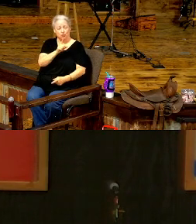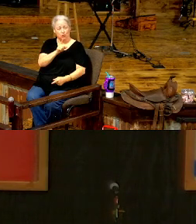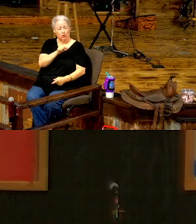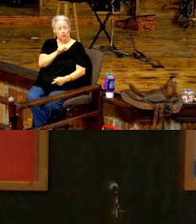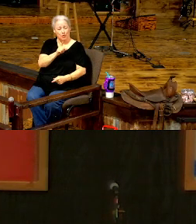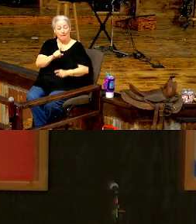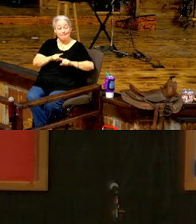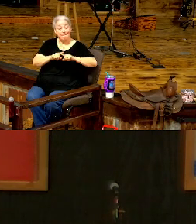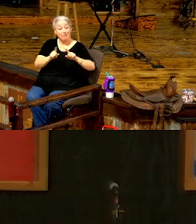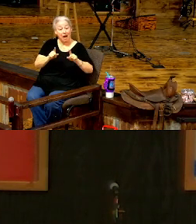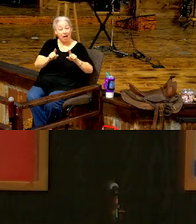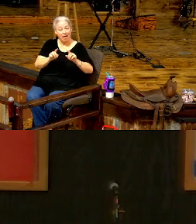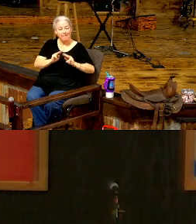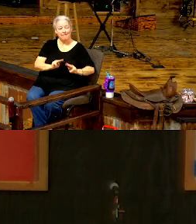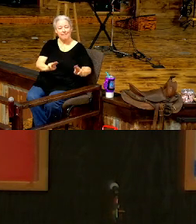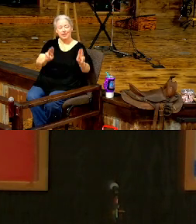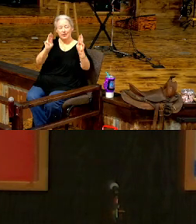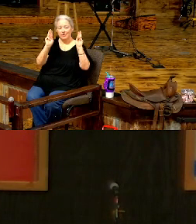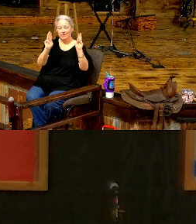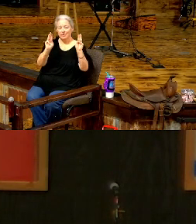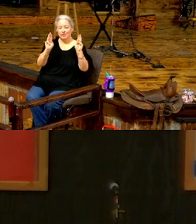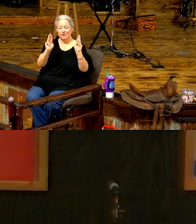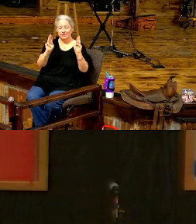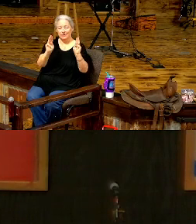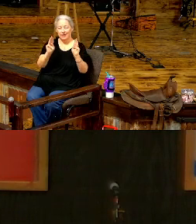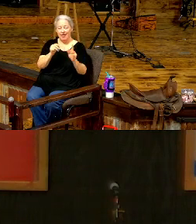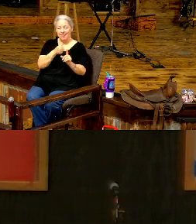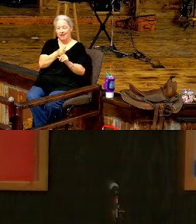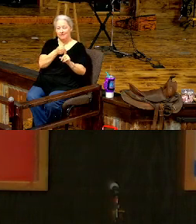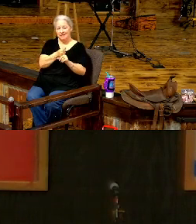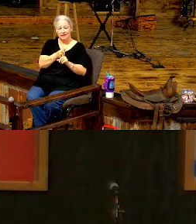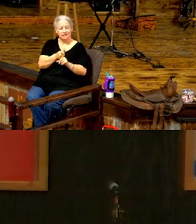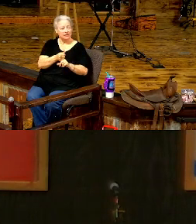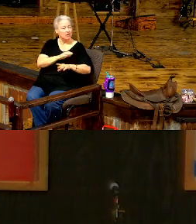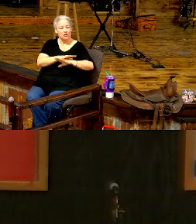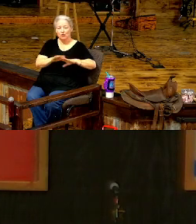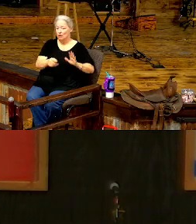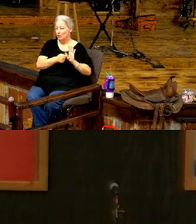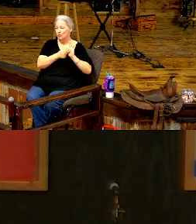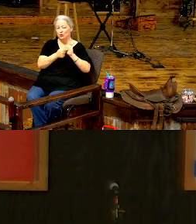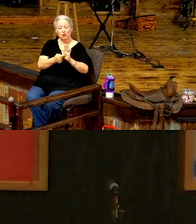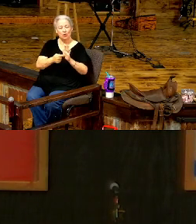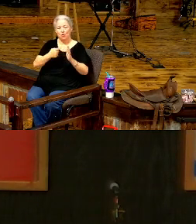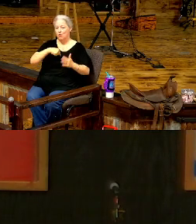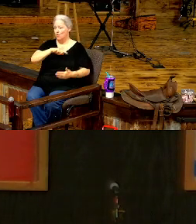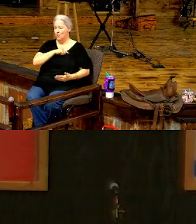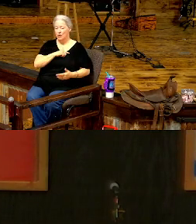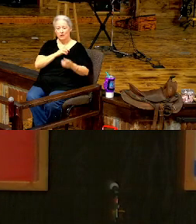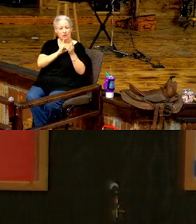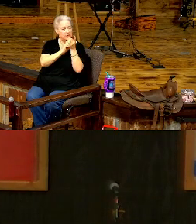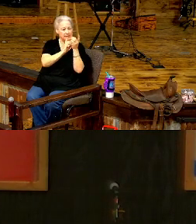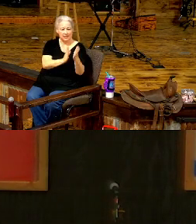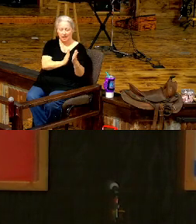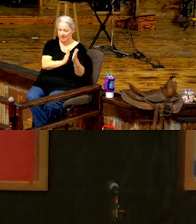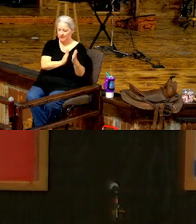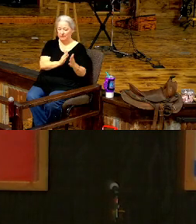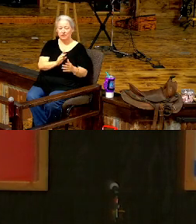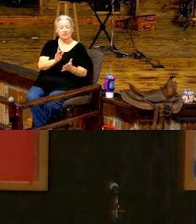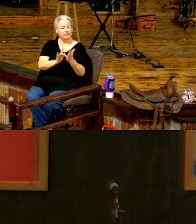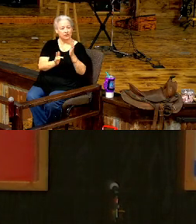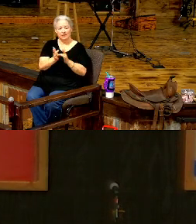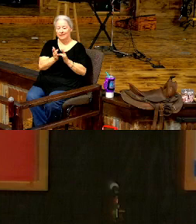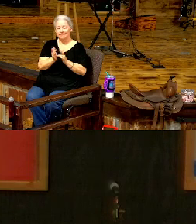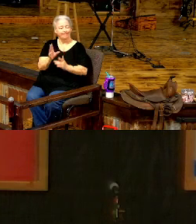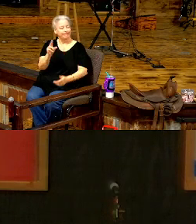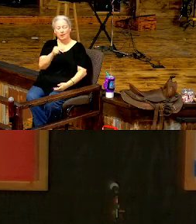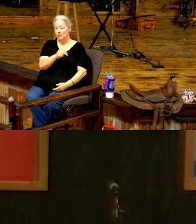But those miracles in and of themselves do not demonstrate that we are disciples of Jesus.